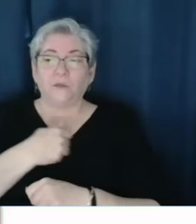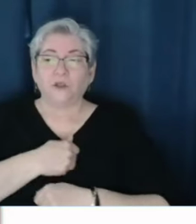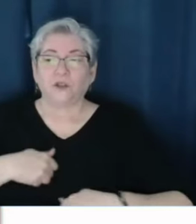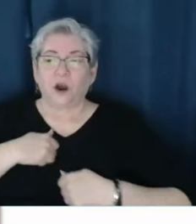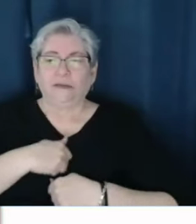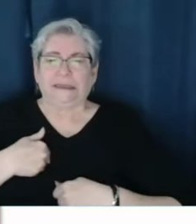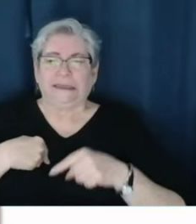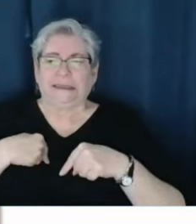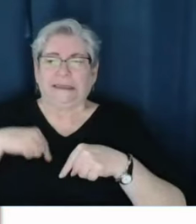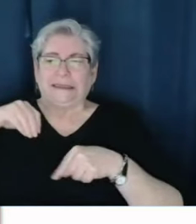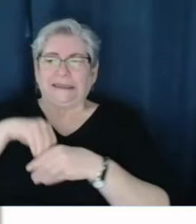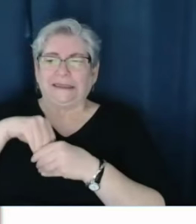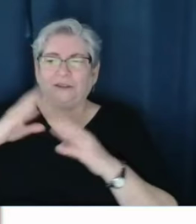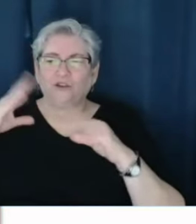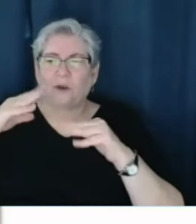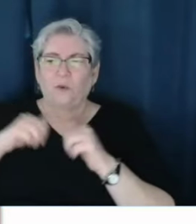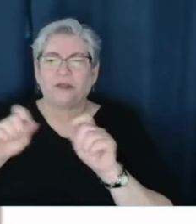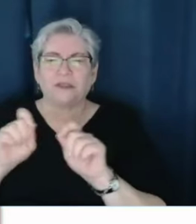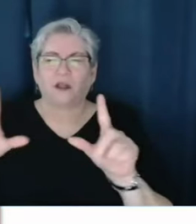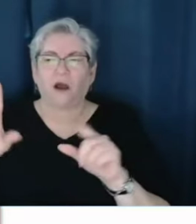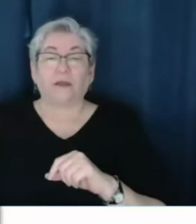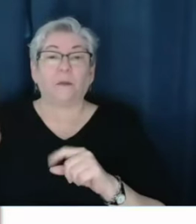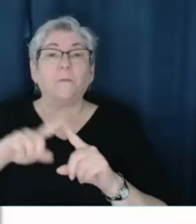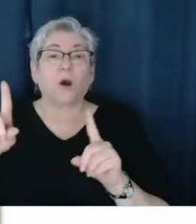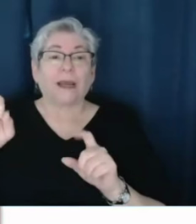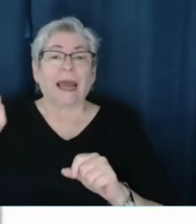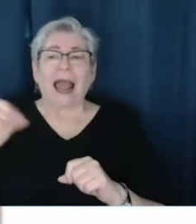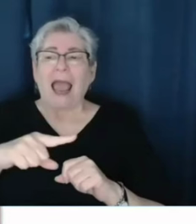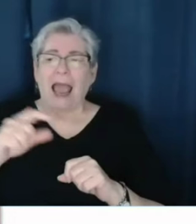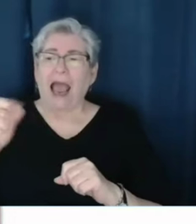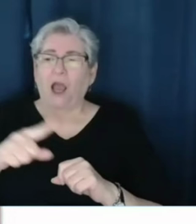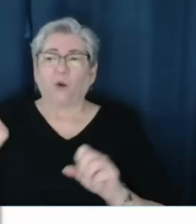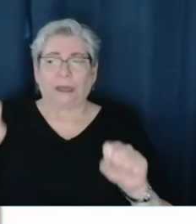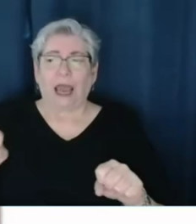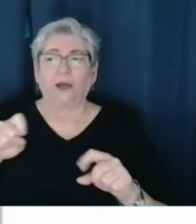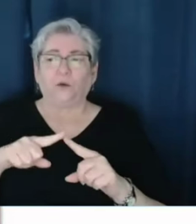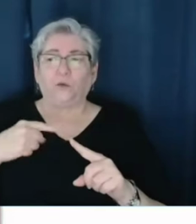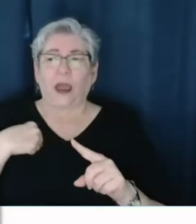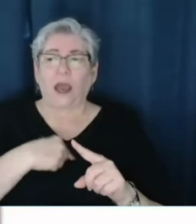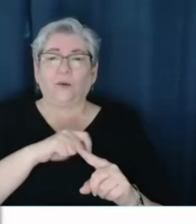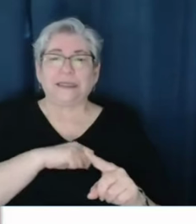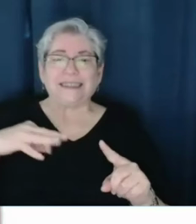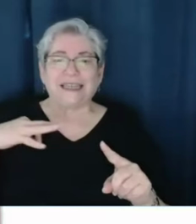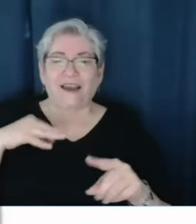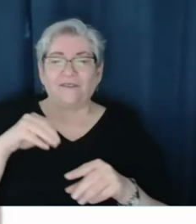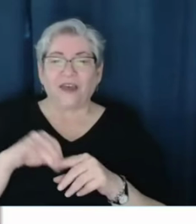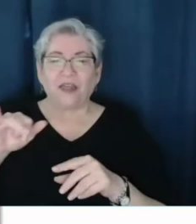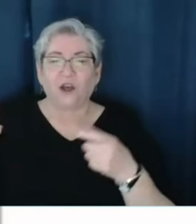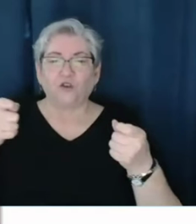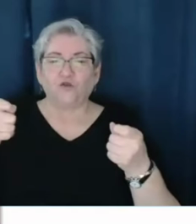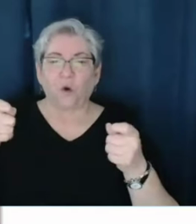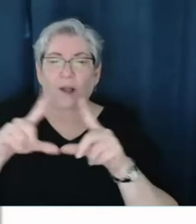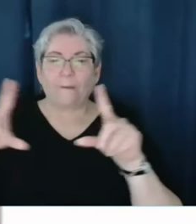little trouble with my slide, but you can ask questions to the staff in the control panel.